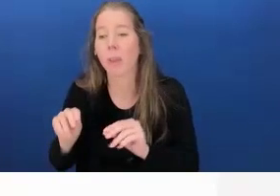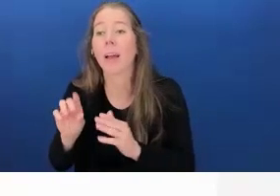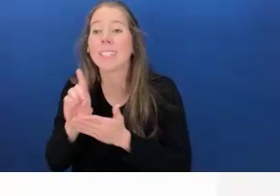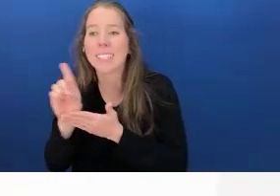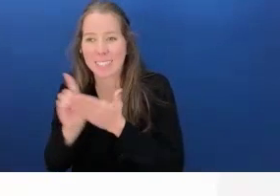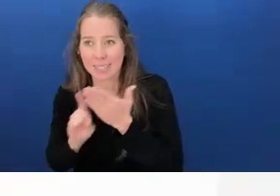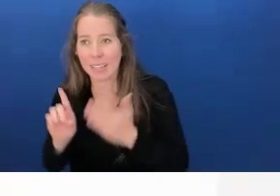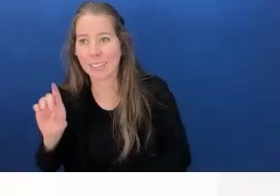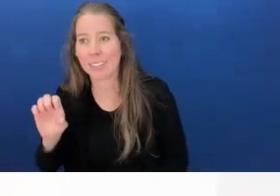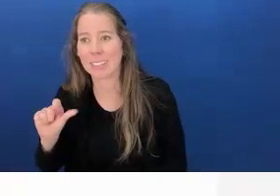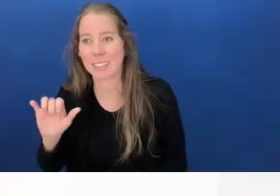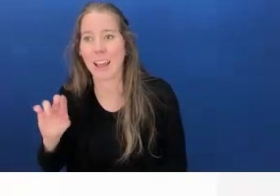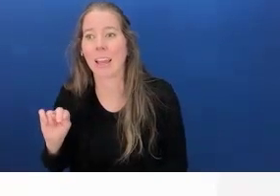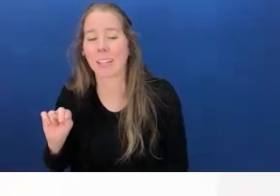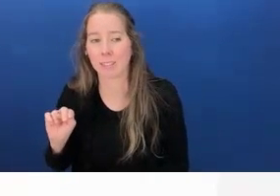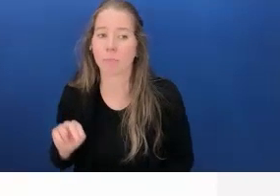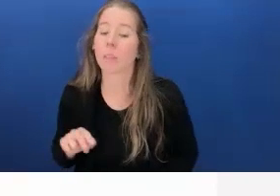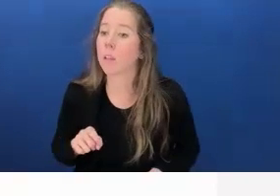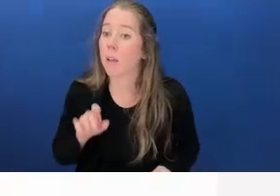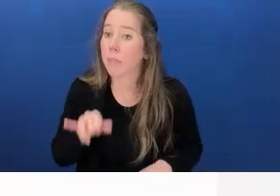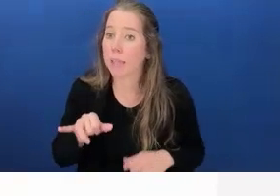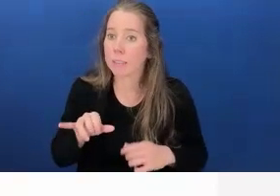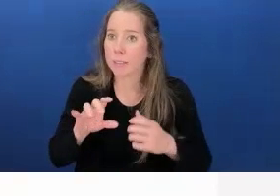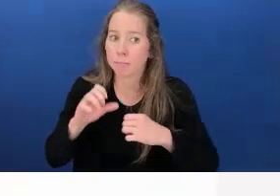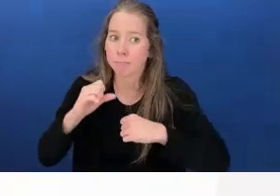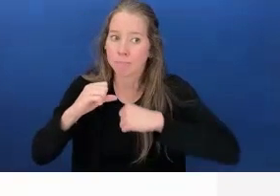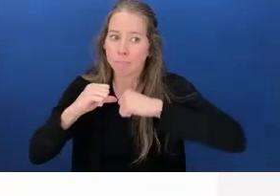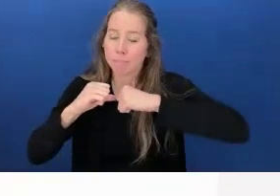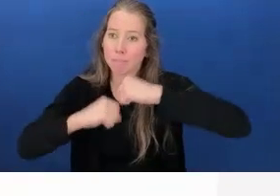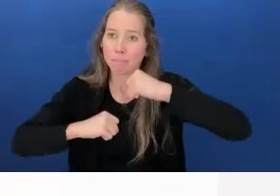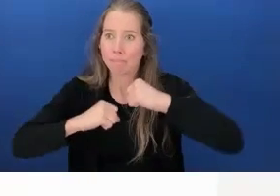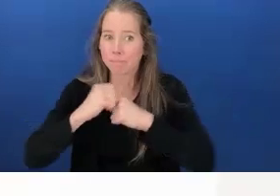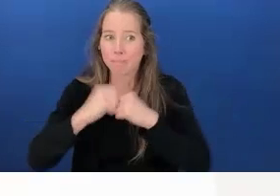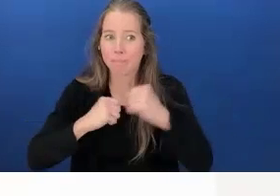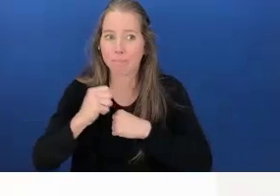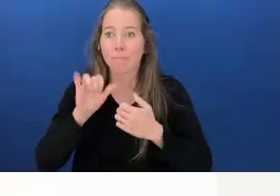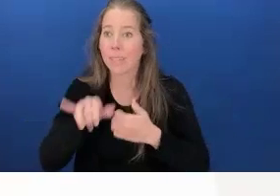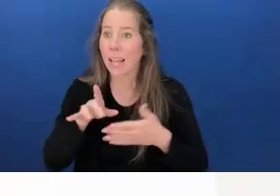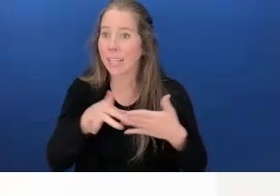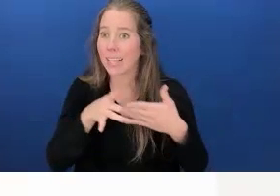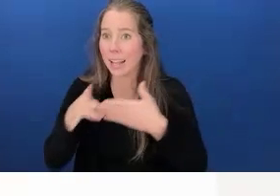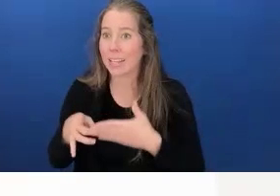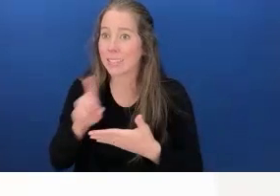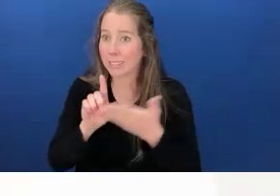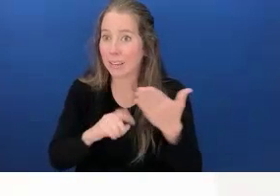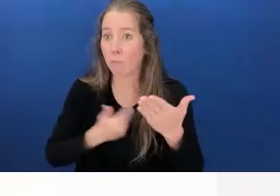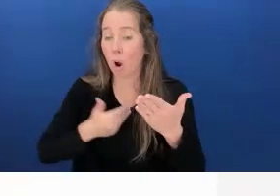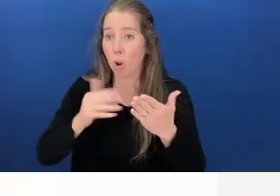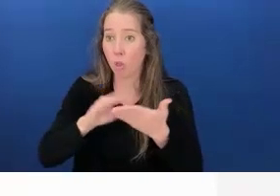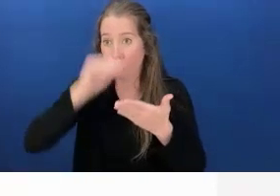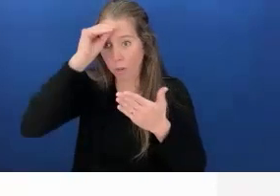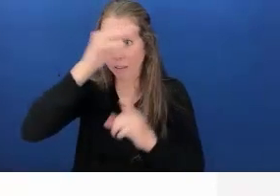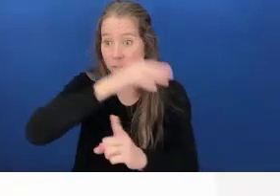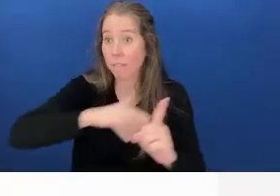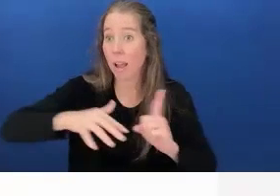universal design for learning. It's a framework that guides the design of our learning environments